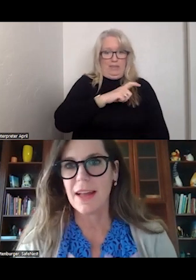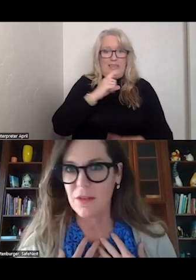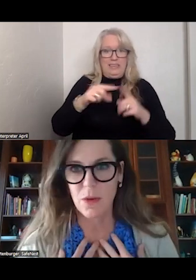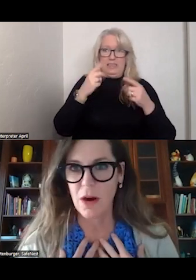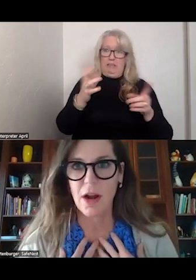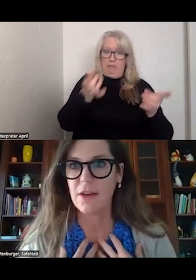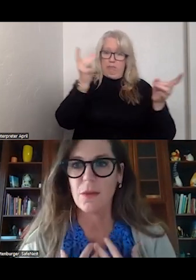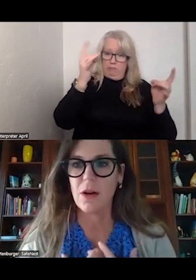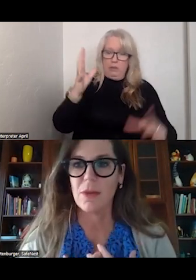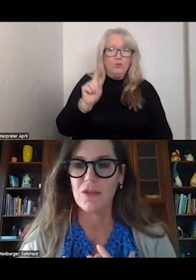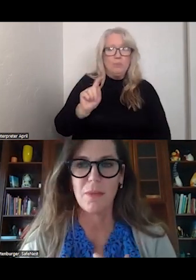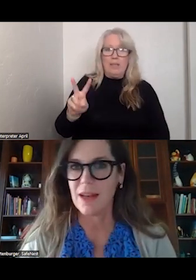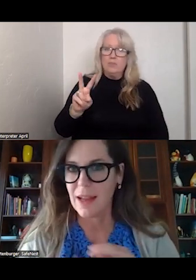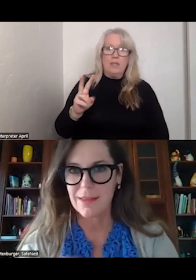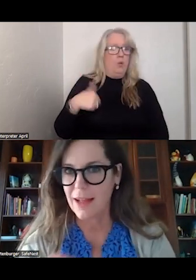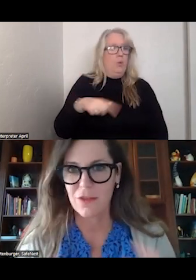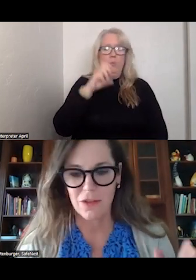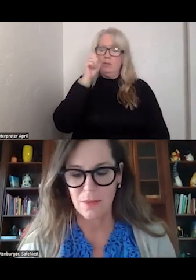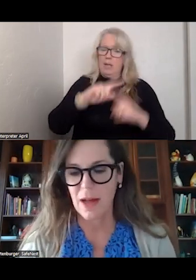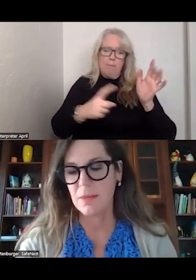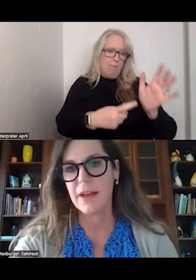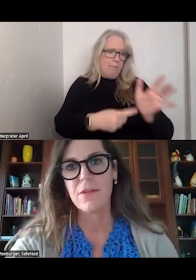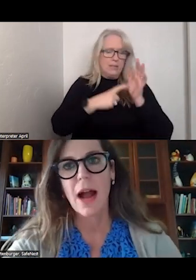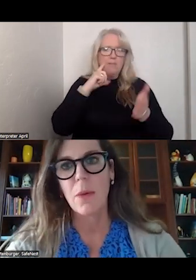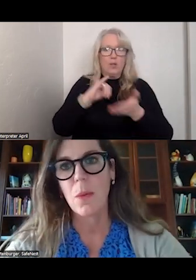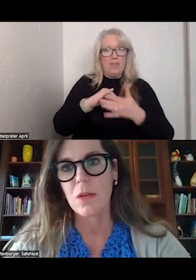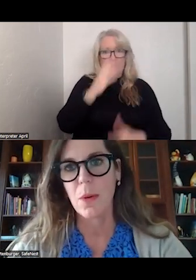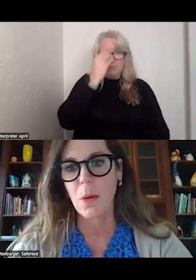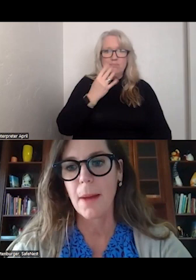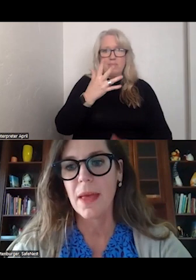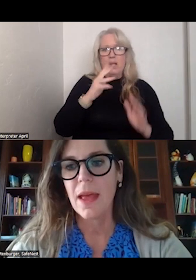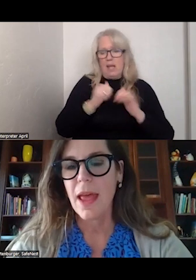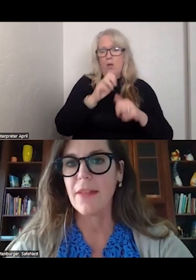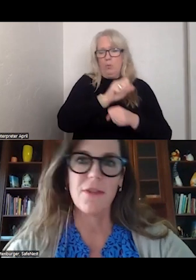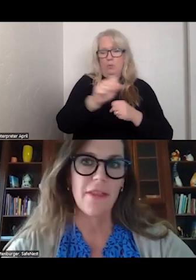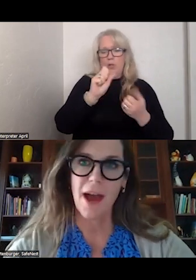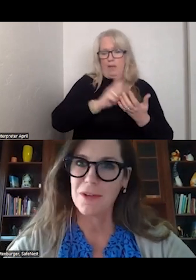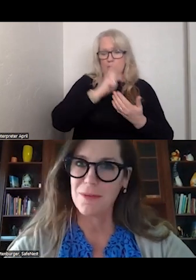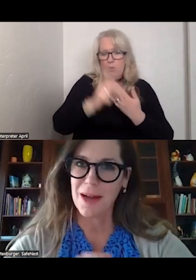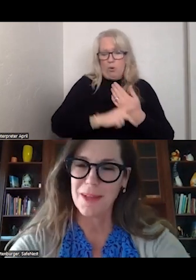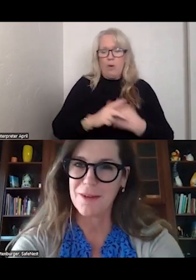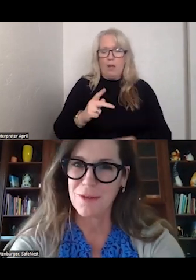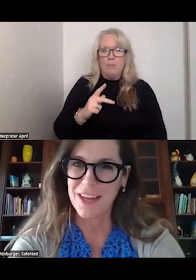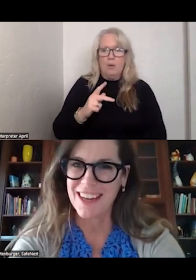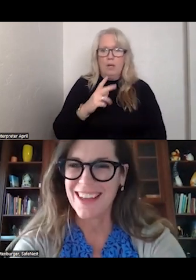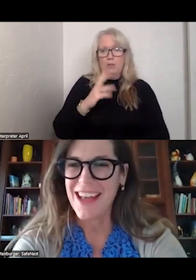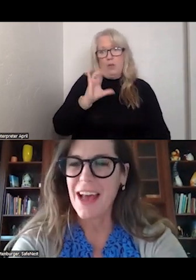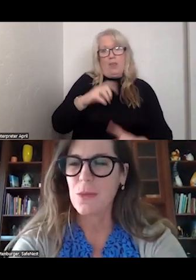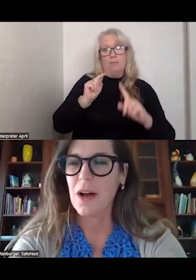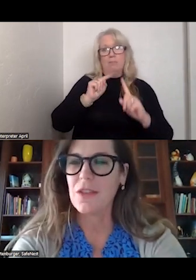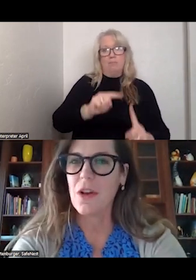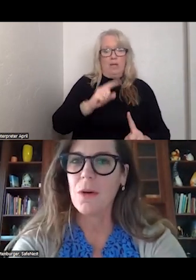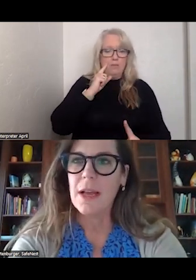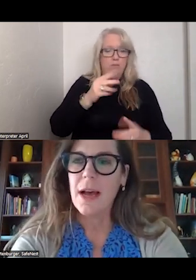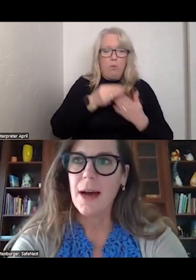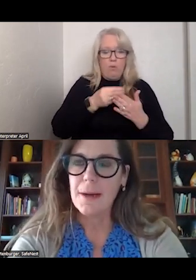domestic violence, we are not doing our mission mandate. That's just the bottom line for how we work the program. And that was the bottom line for funding as